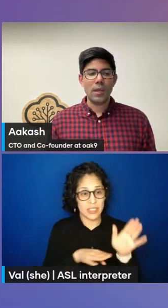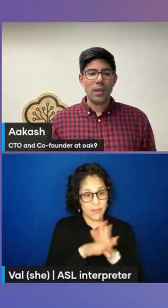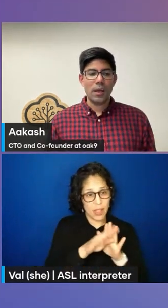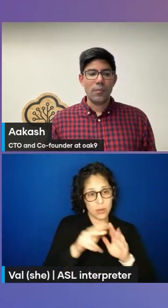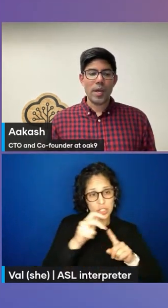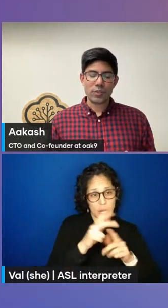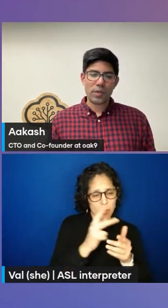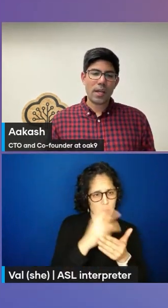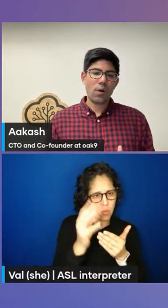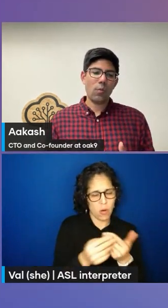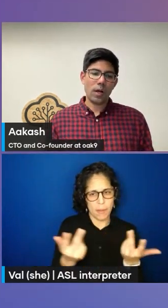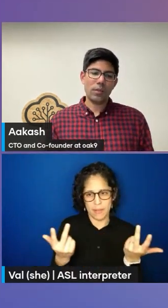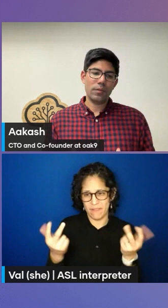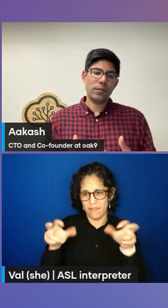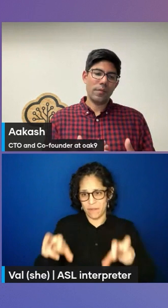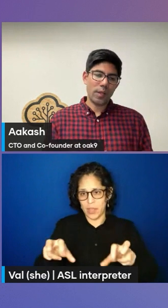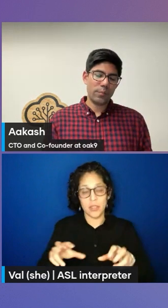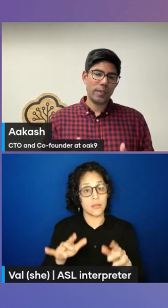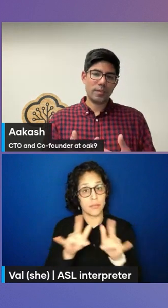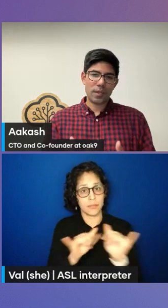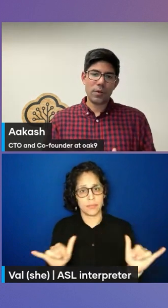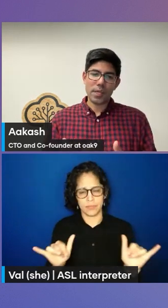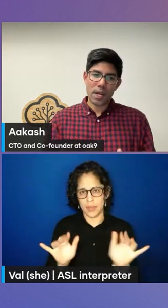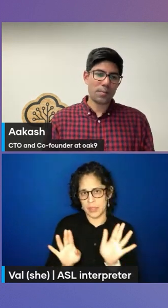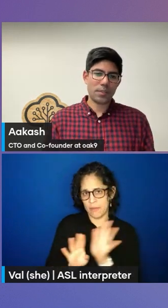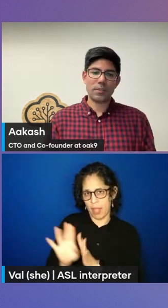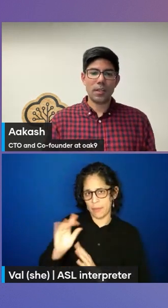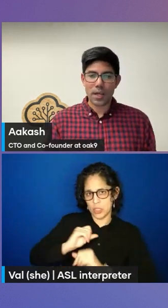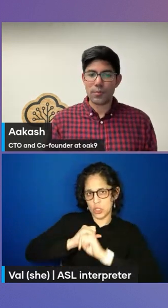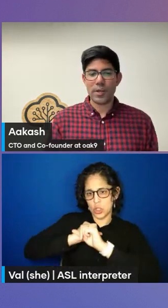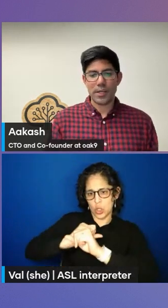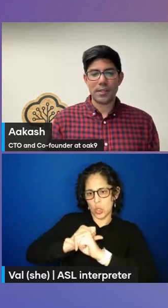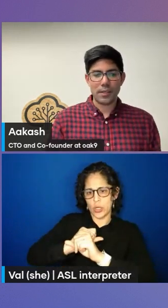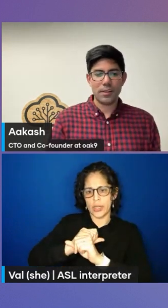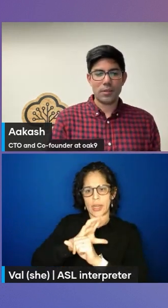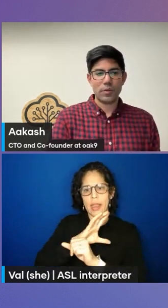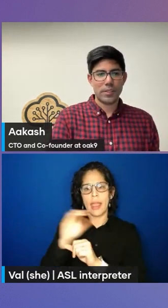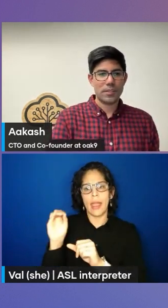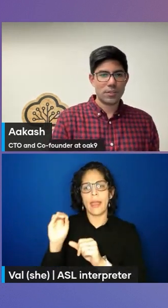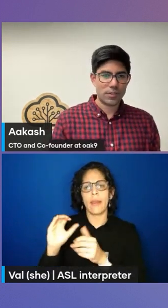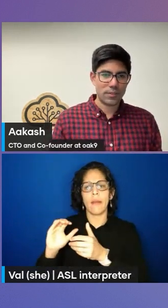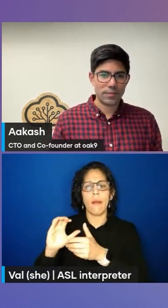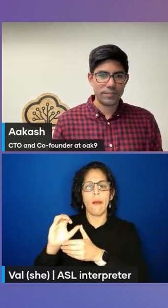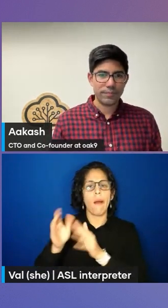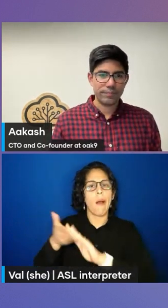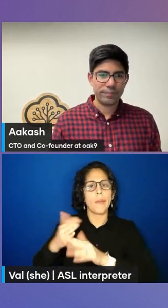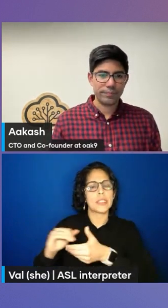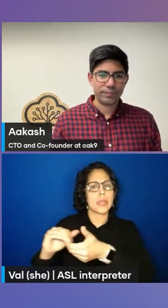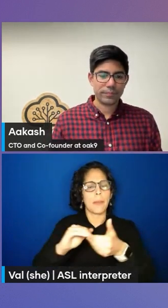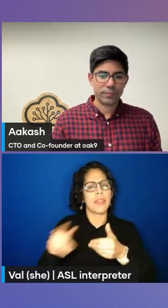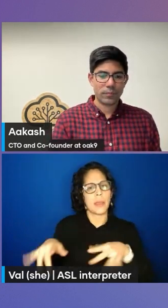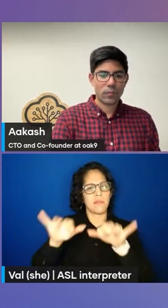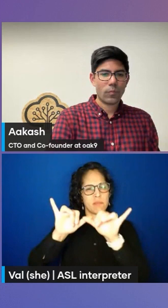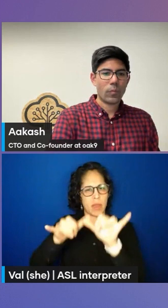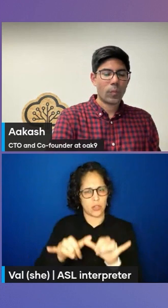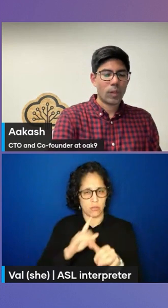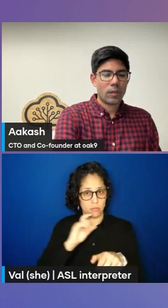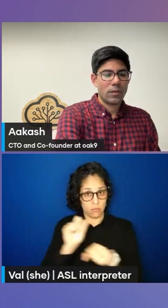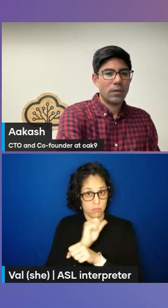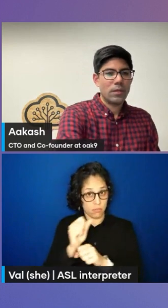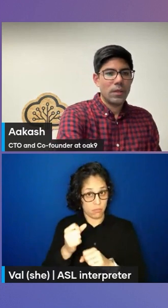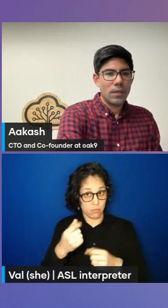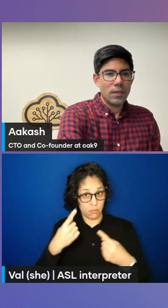on measuring how well development, security, and ops is collaborating in their organizations.